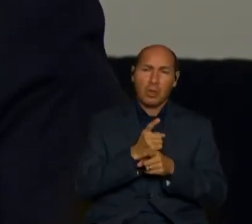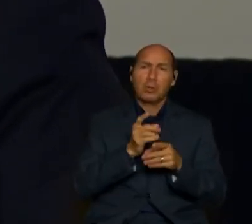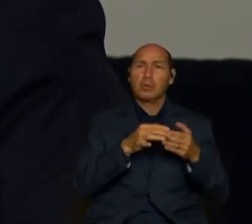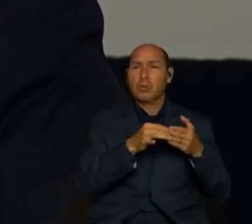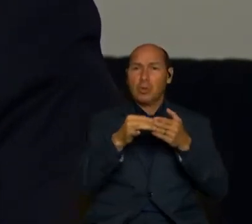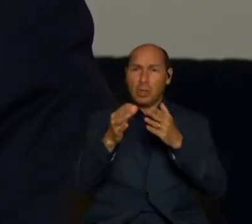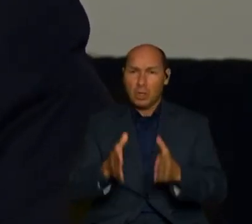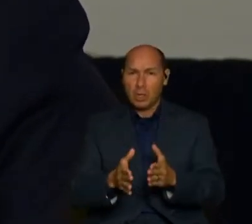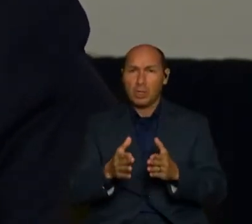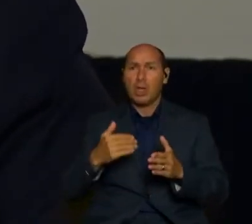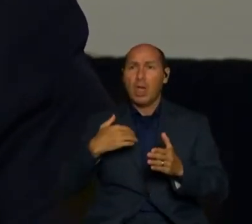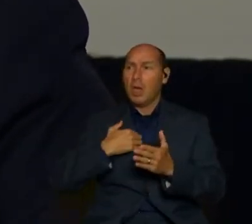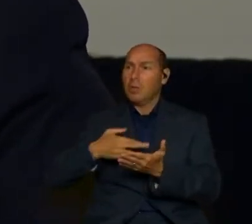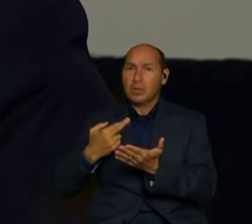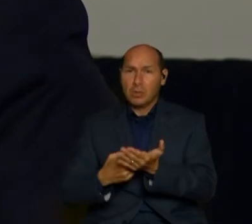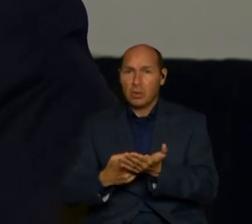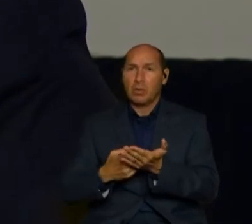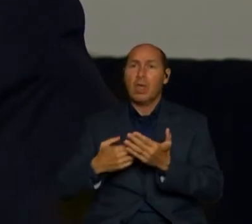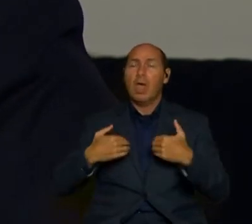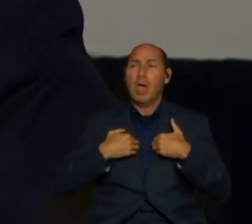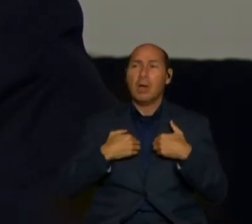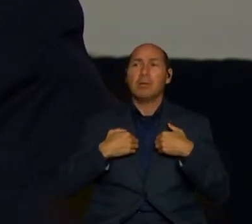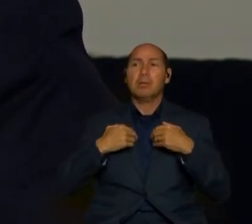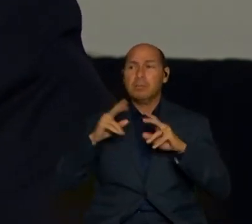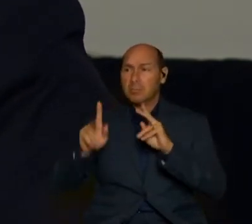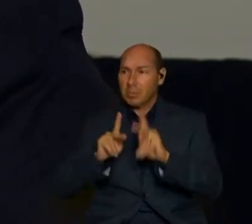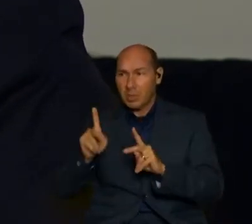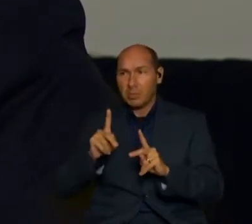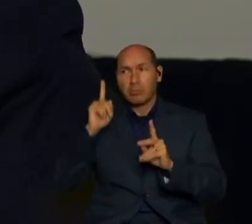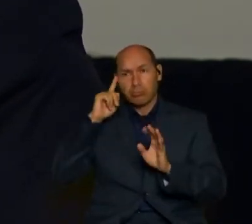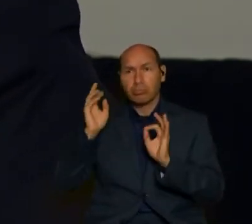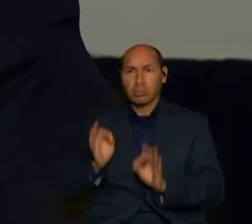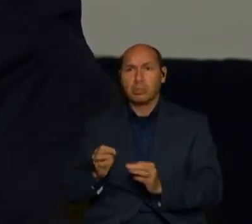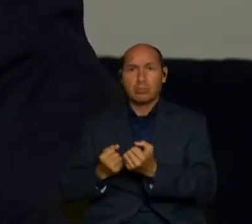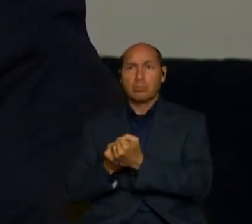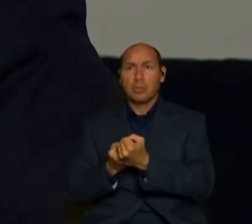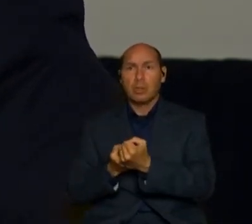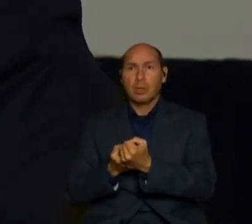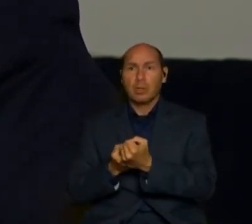resources, we have the people committed to this reform.